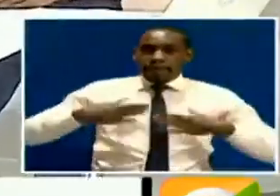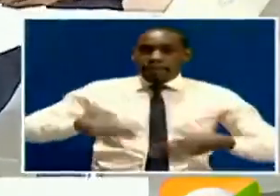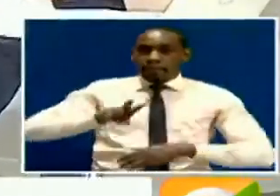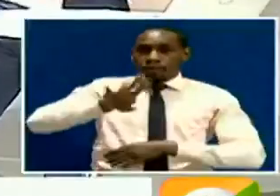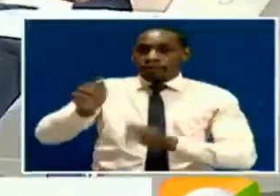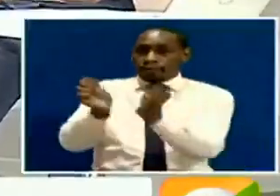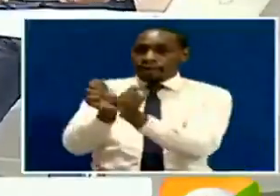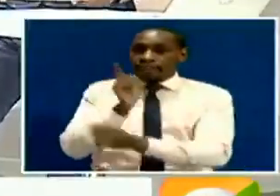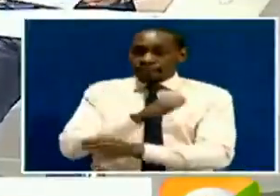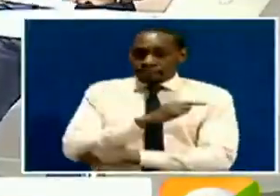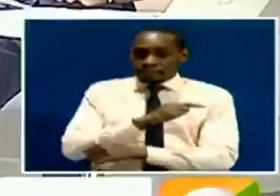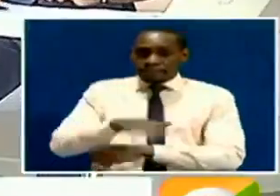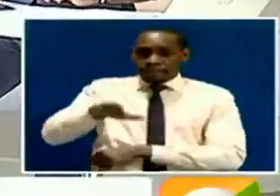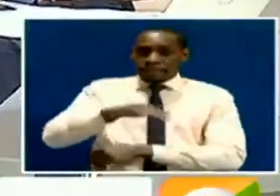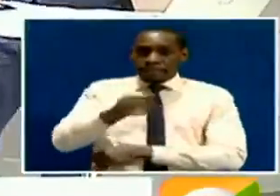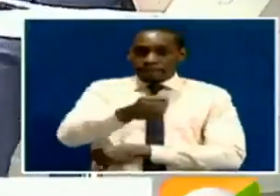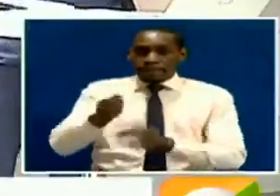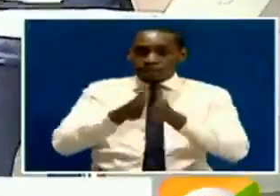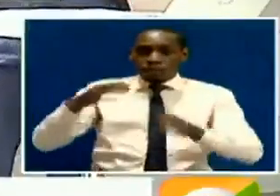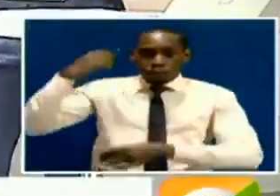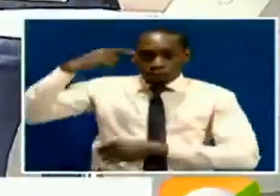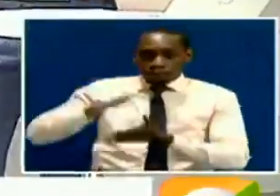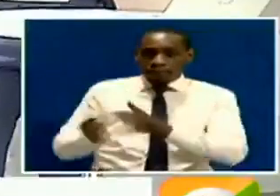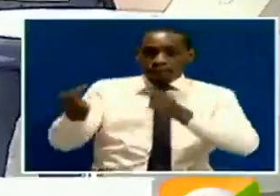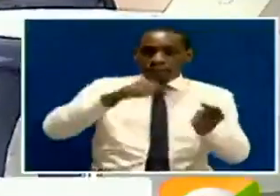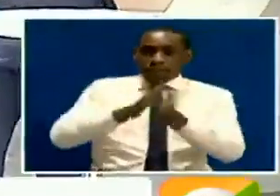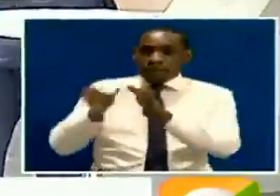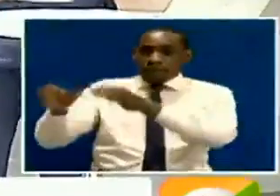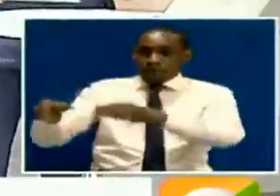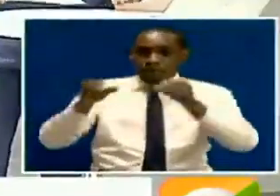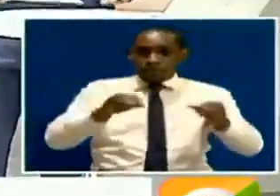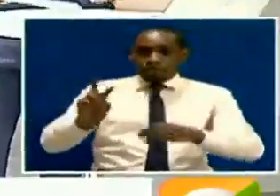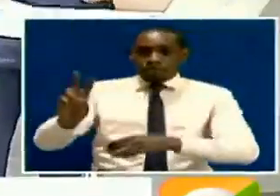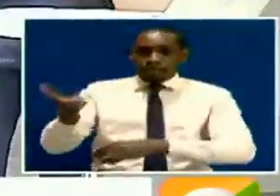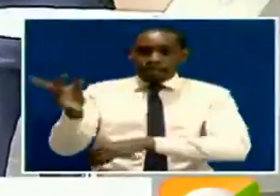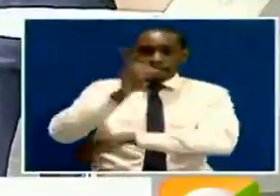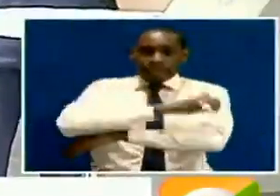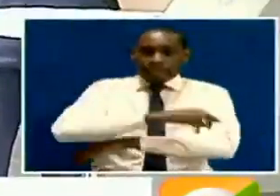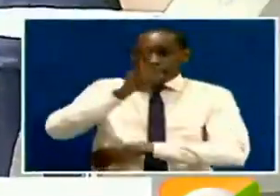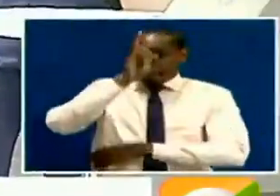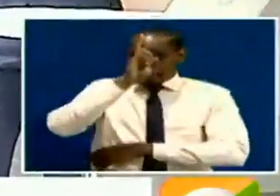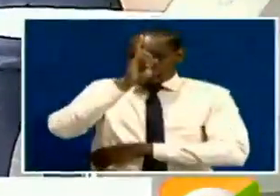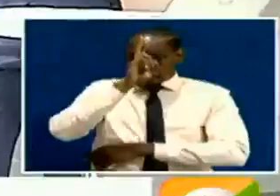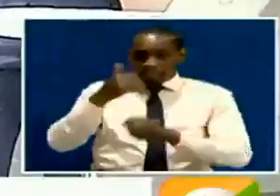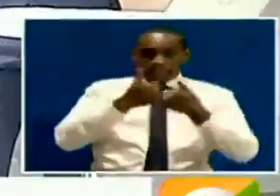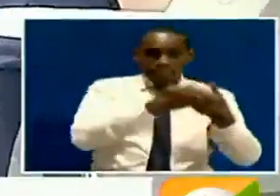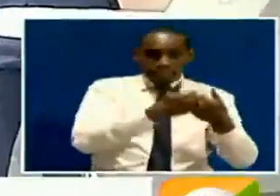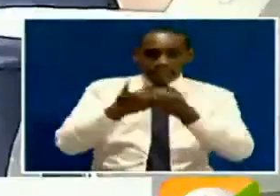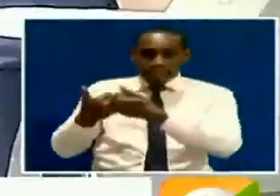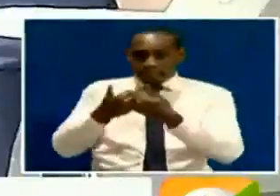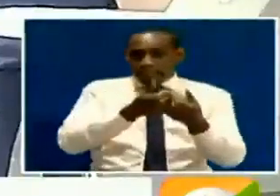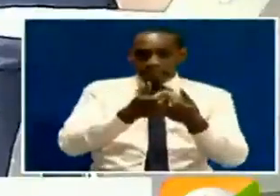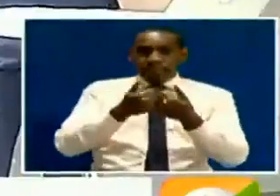were arrested in Mlango Kubwa area of Madare as clashes between communities ran into the second day. So police had a hard time restoring